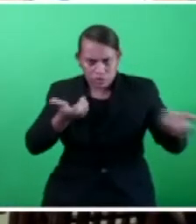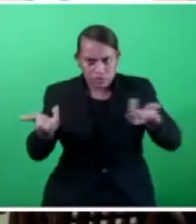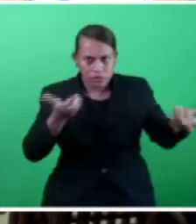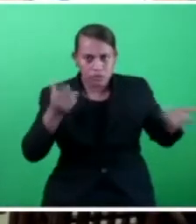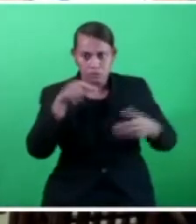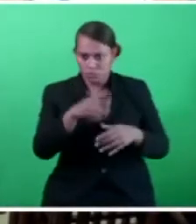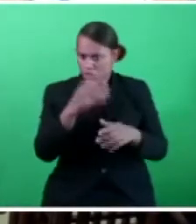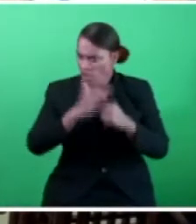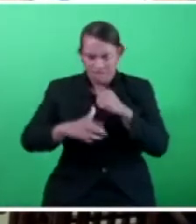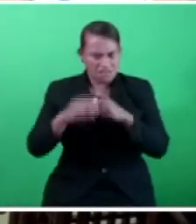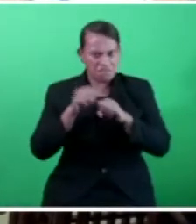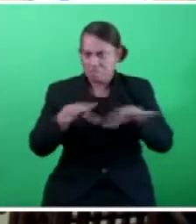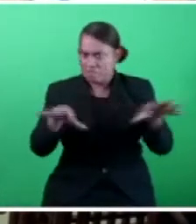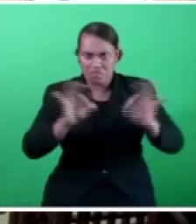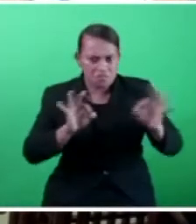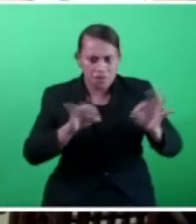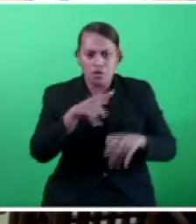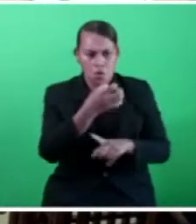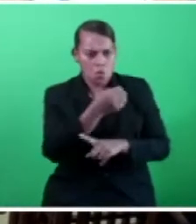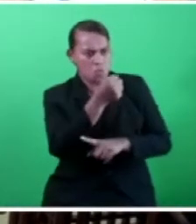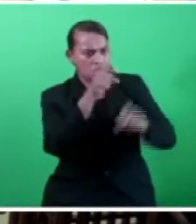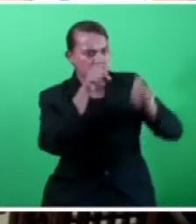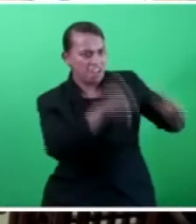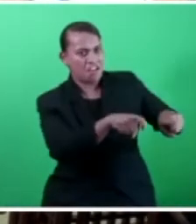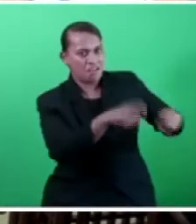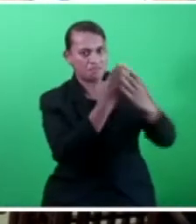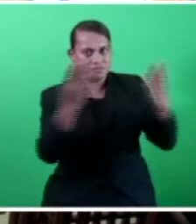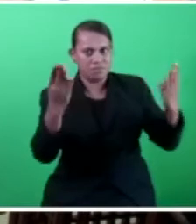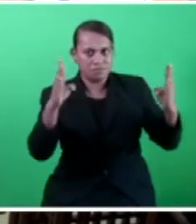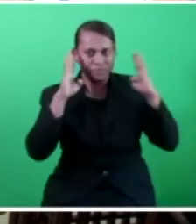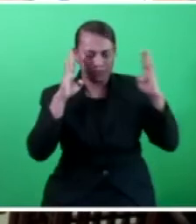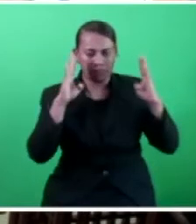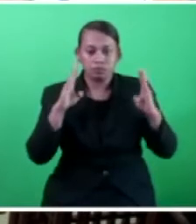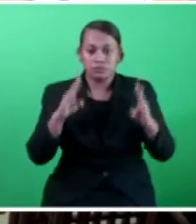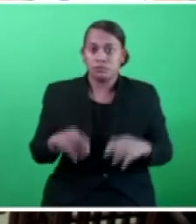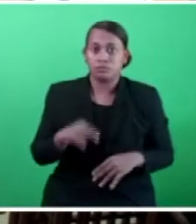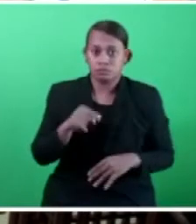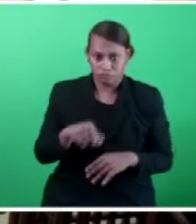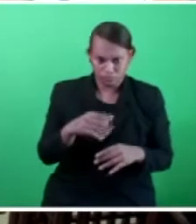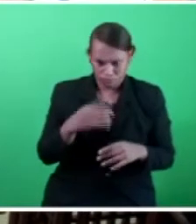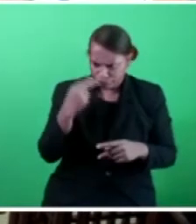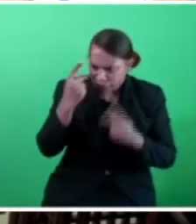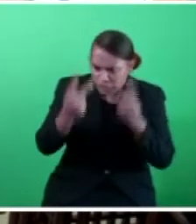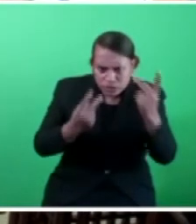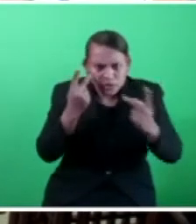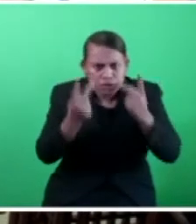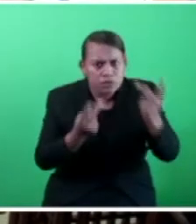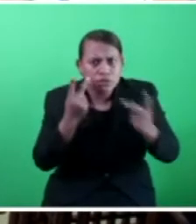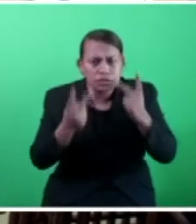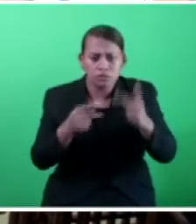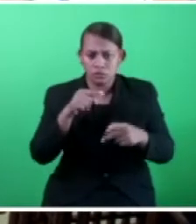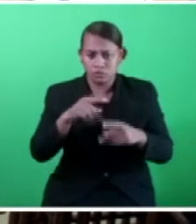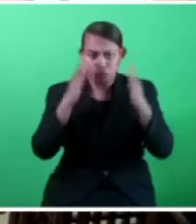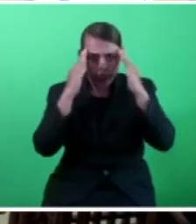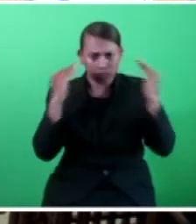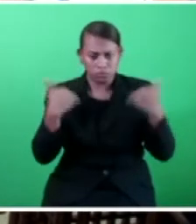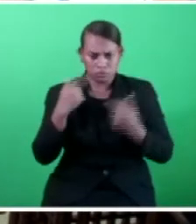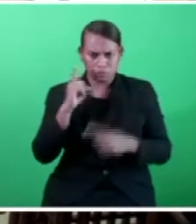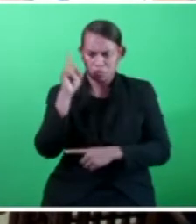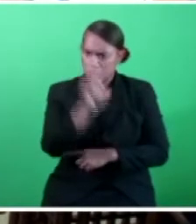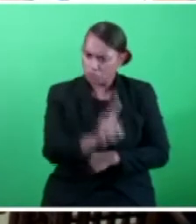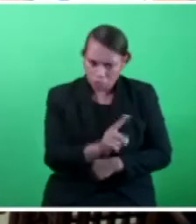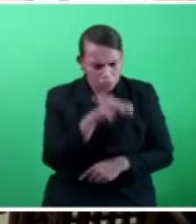work. And during that time, we went and visited Naboo. The Honourable Speaker came and visited Naboo. I did not see